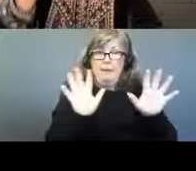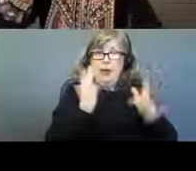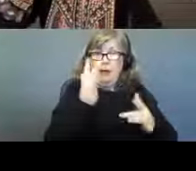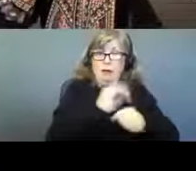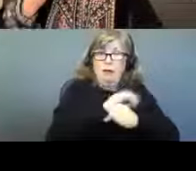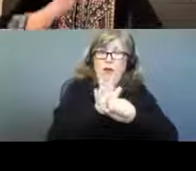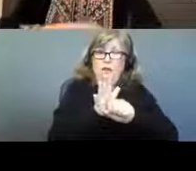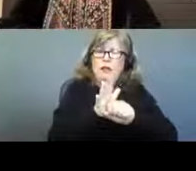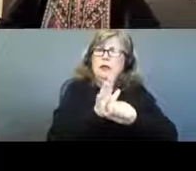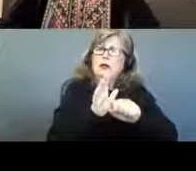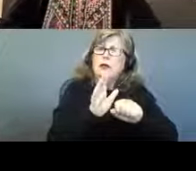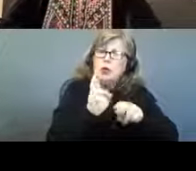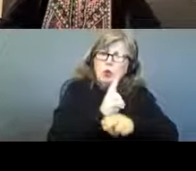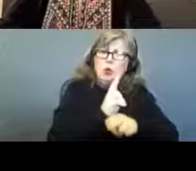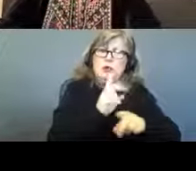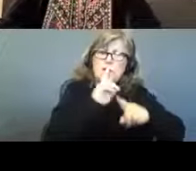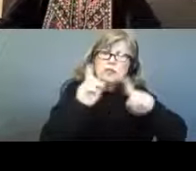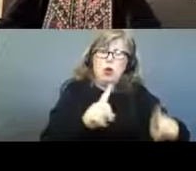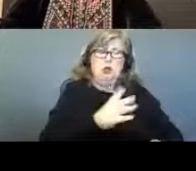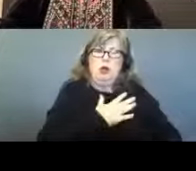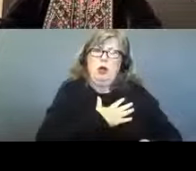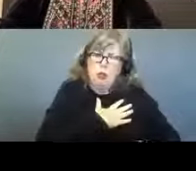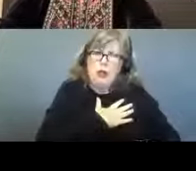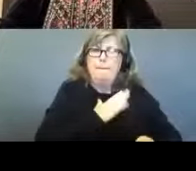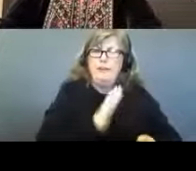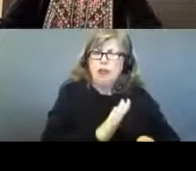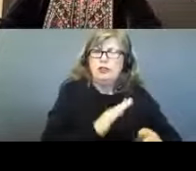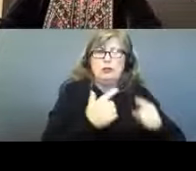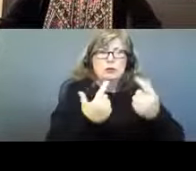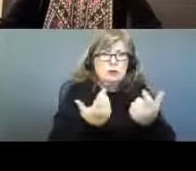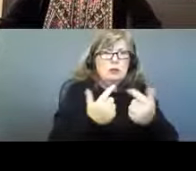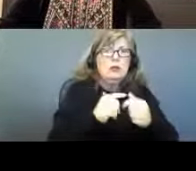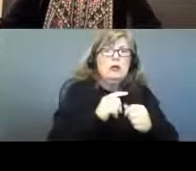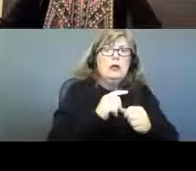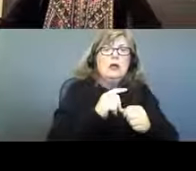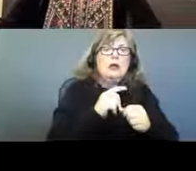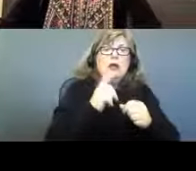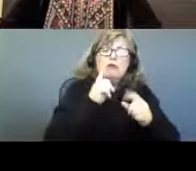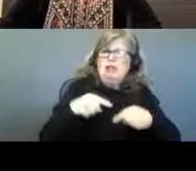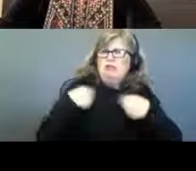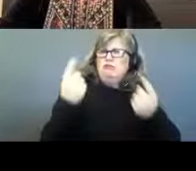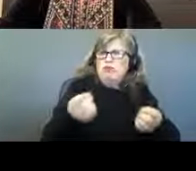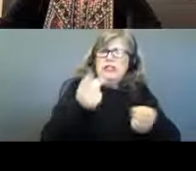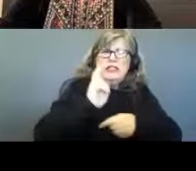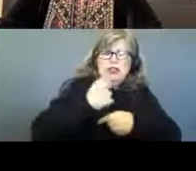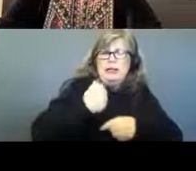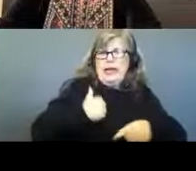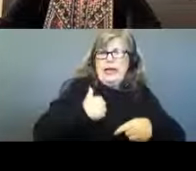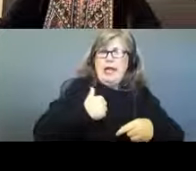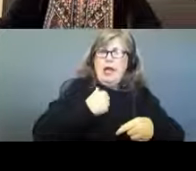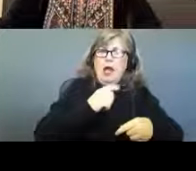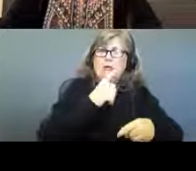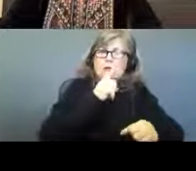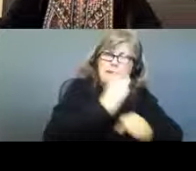way, and a way that reflects Canada's long, strong history of empathy and compassion, and our commitment to human